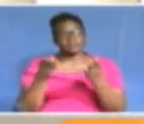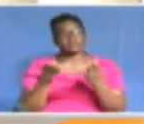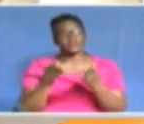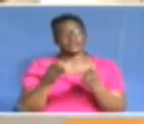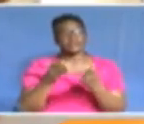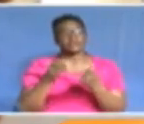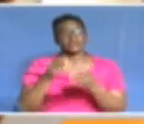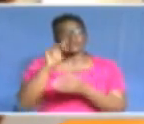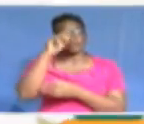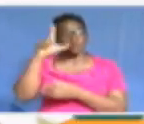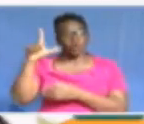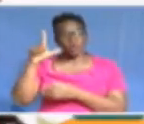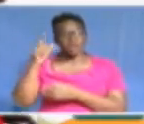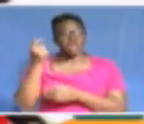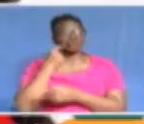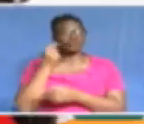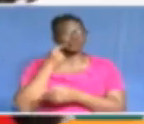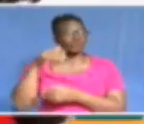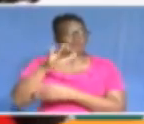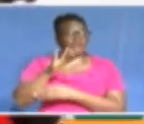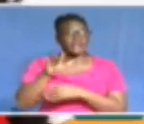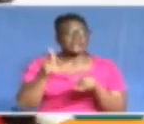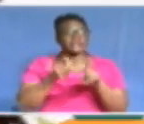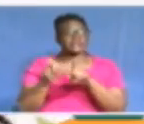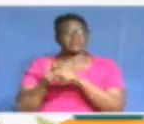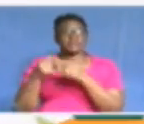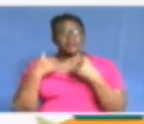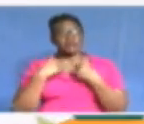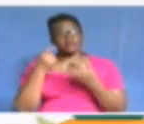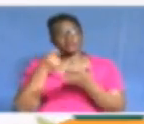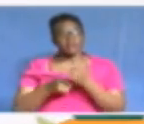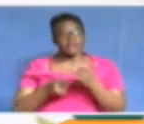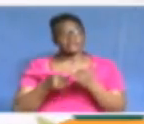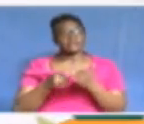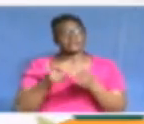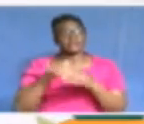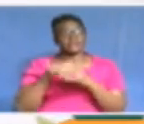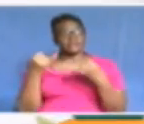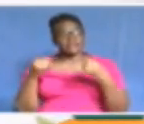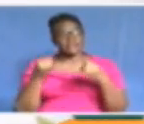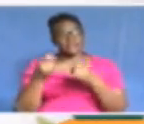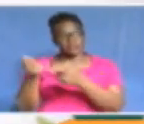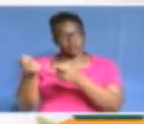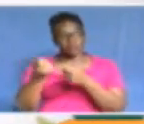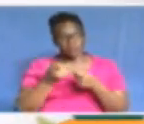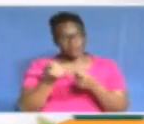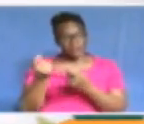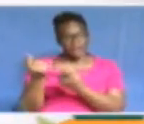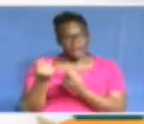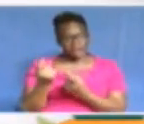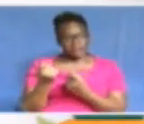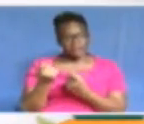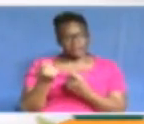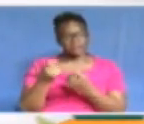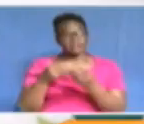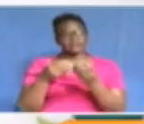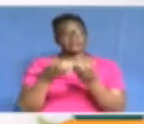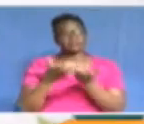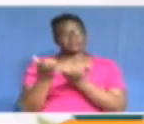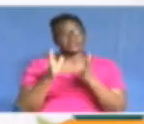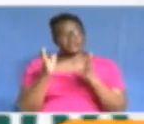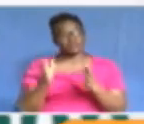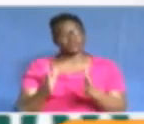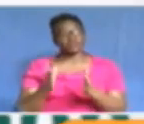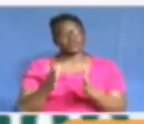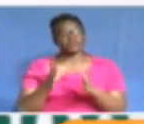as there were price wars among developers in a bid to attract retailers to increase their occupancy